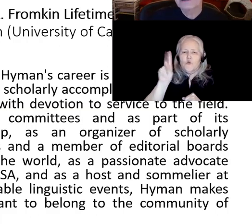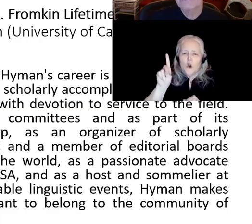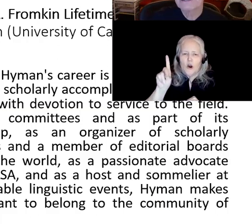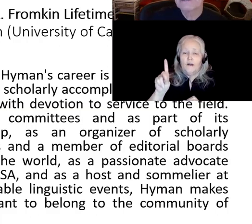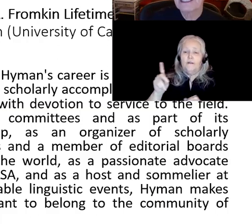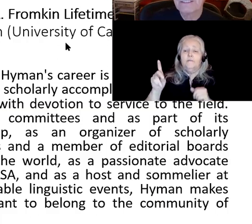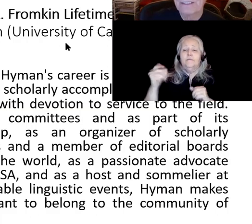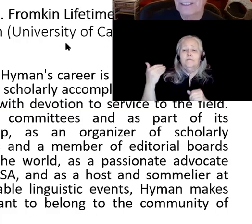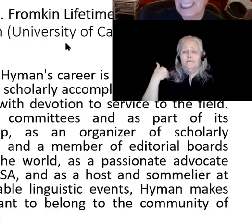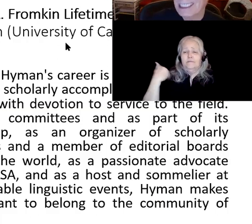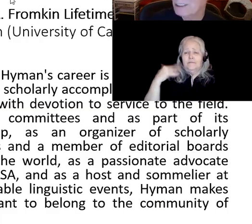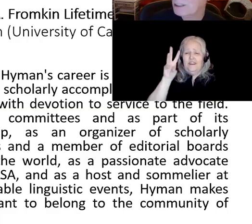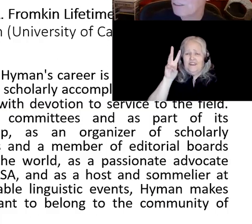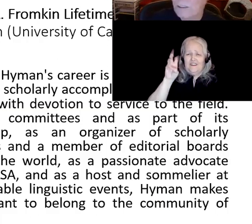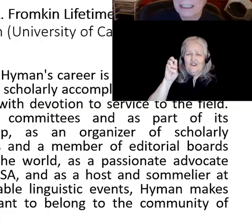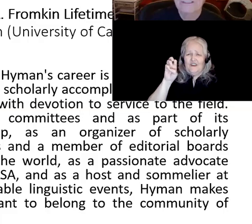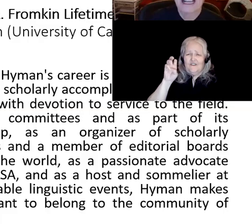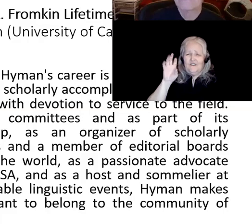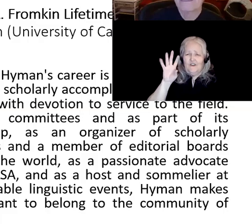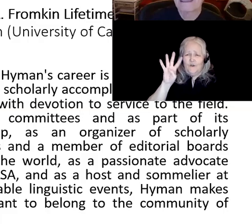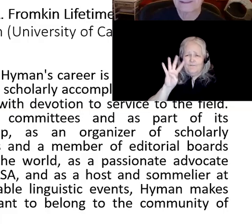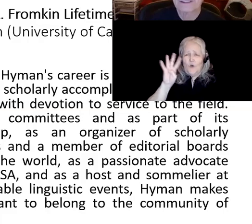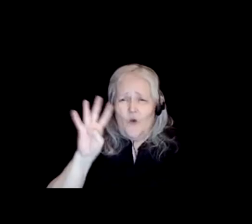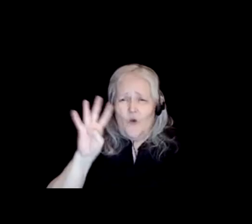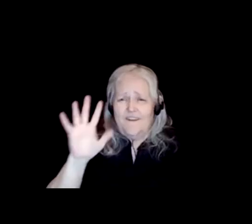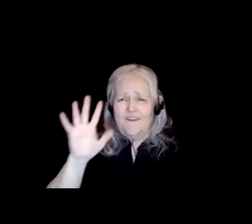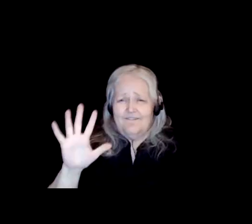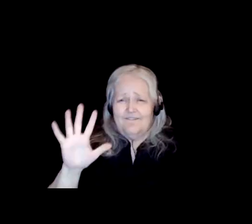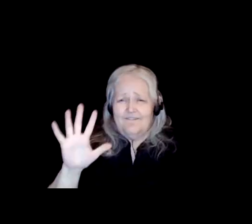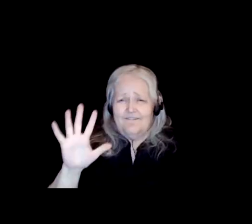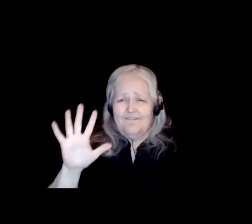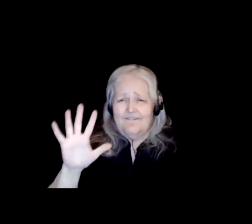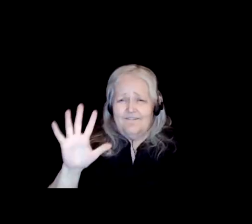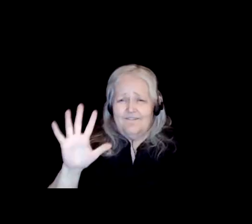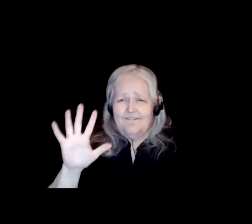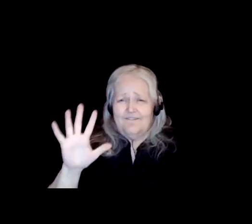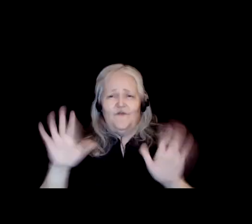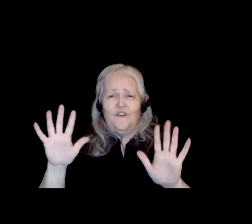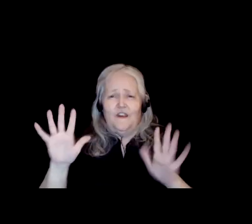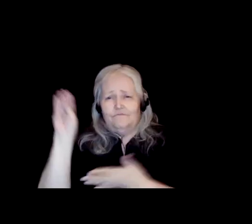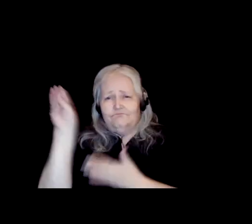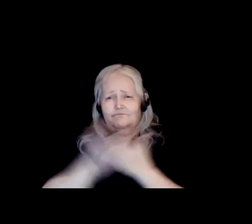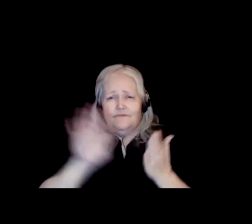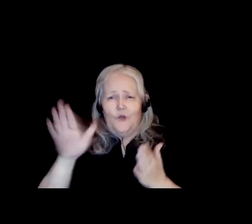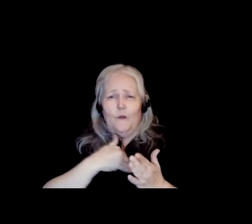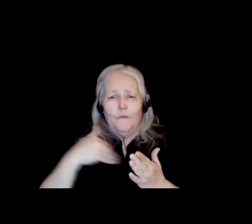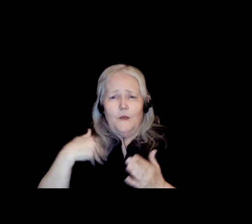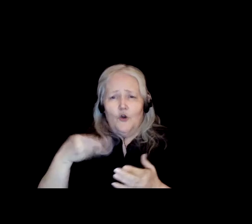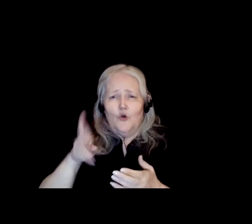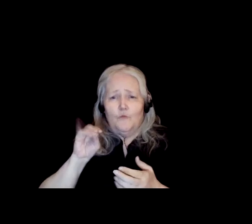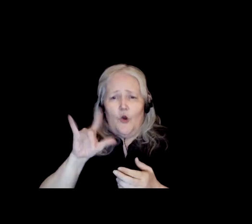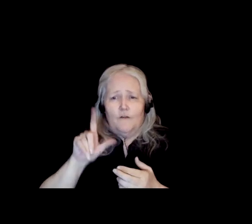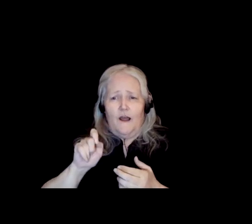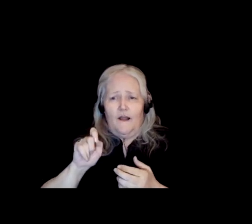645 members had completed their member profiles.